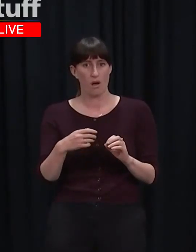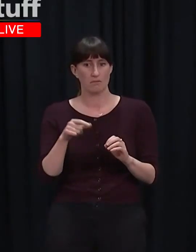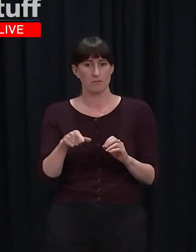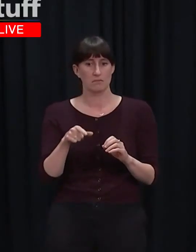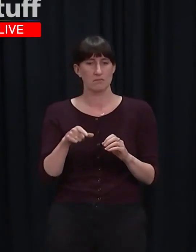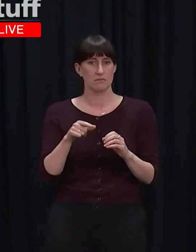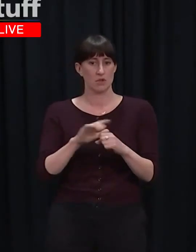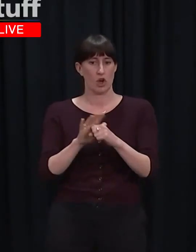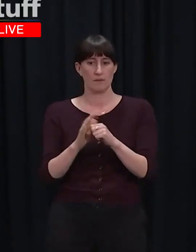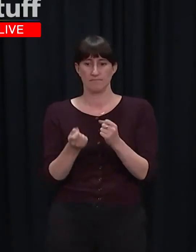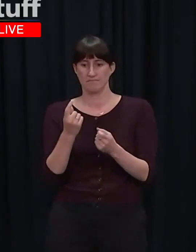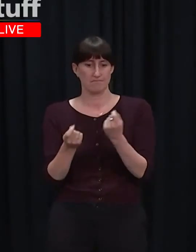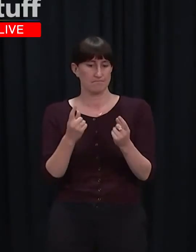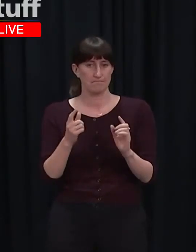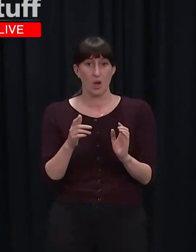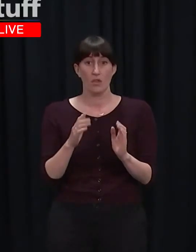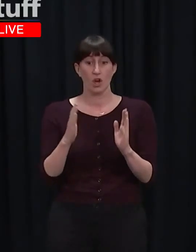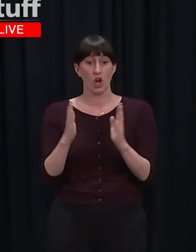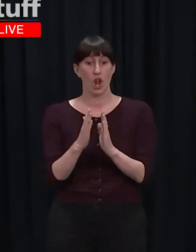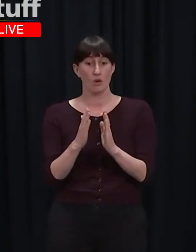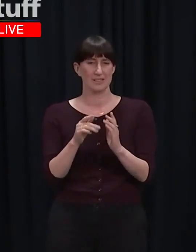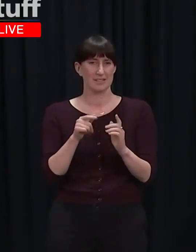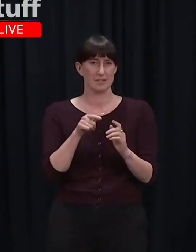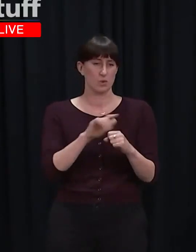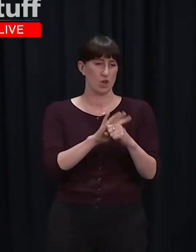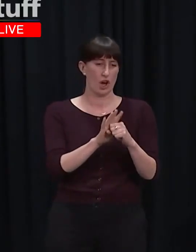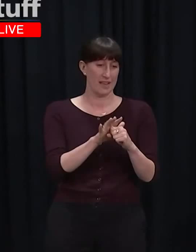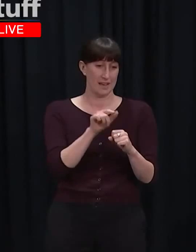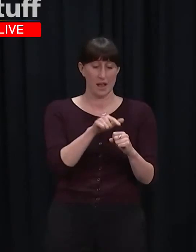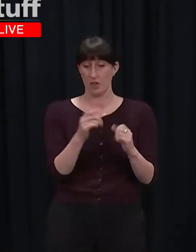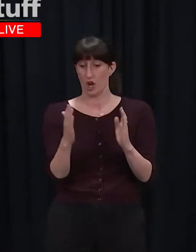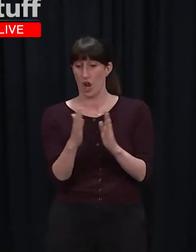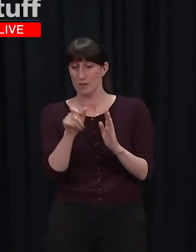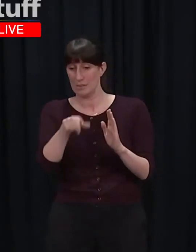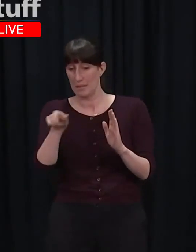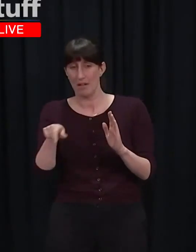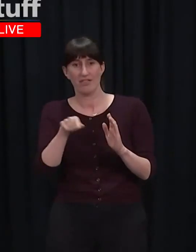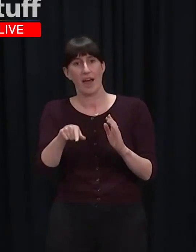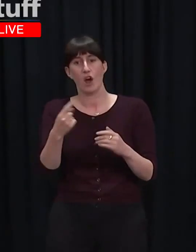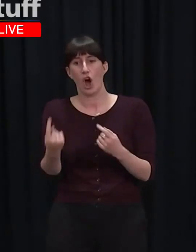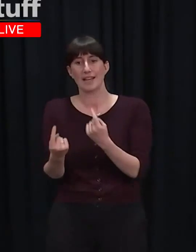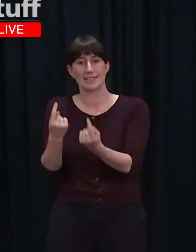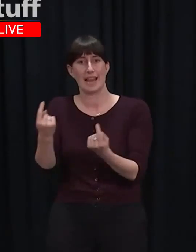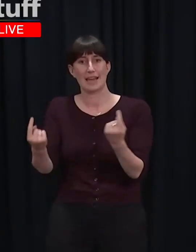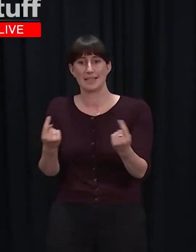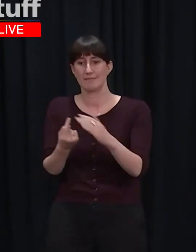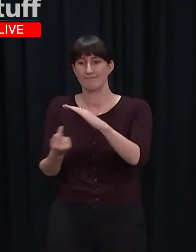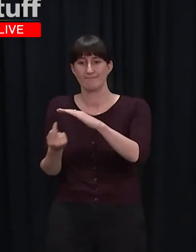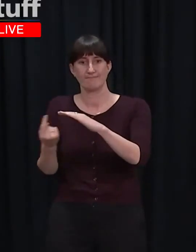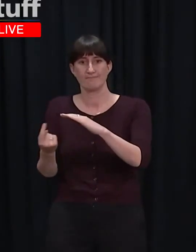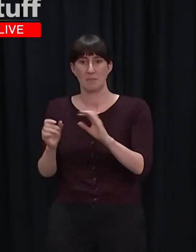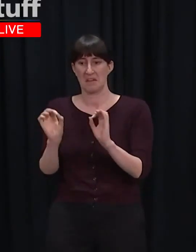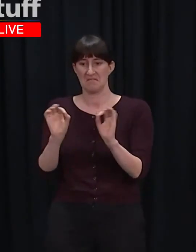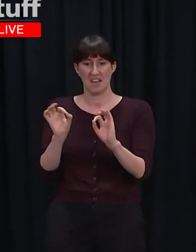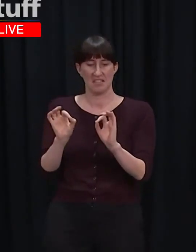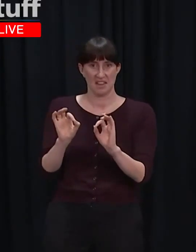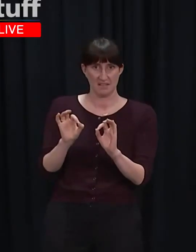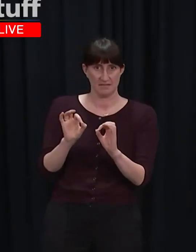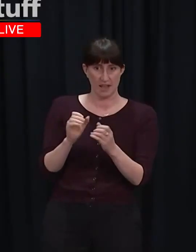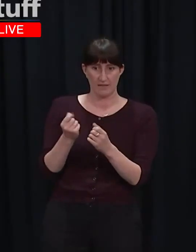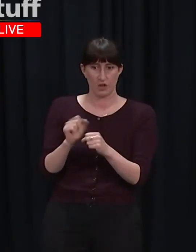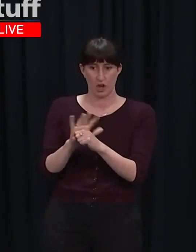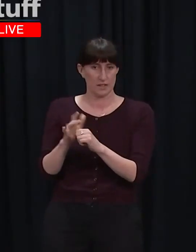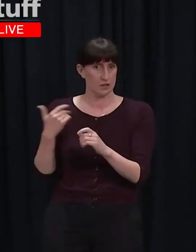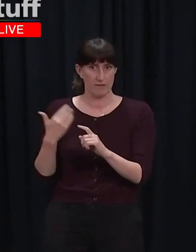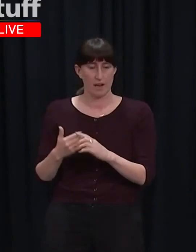all the other close contacts of those people who are already cases are isolating, and none of them have returned a positive test as yet. This